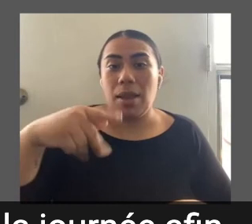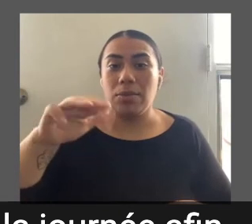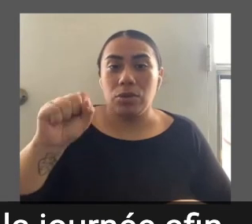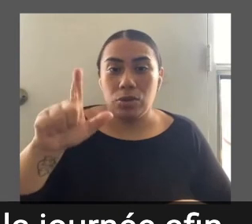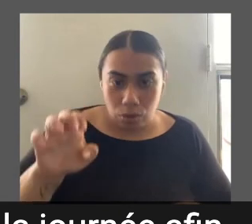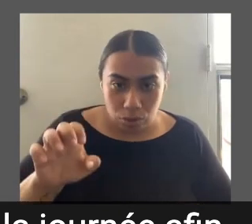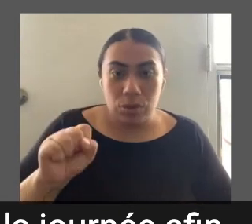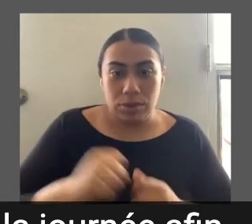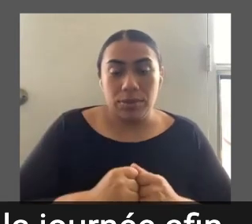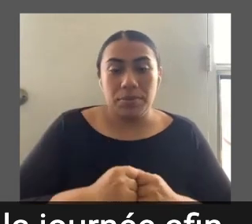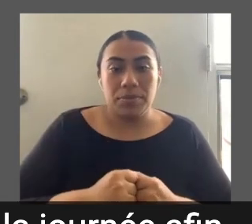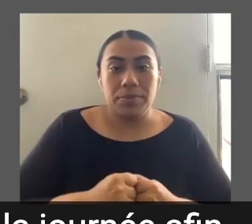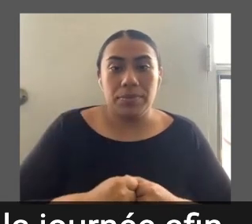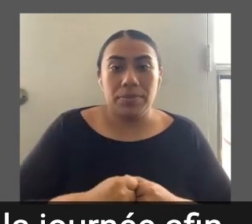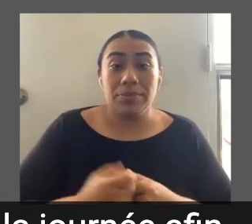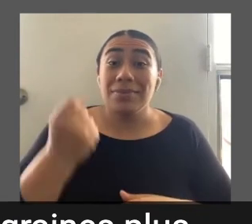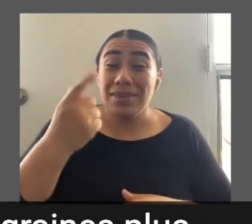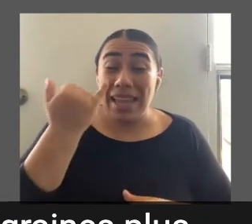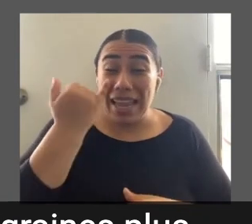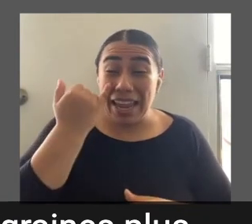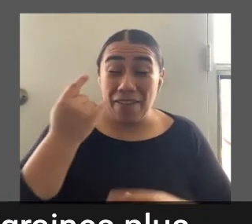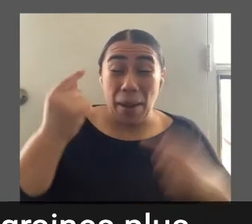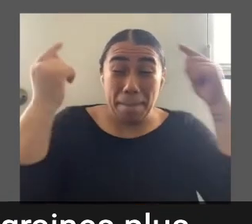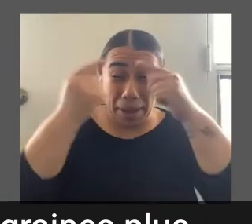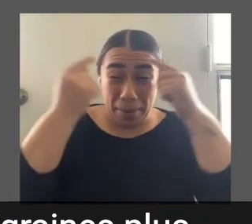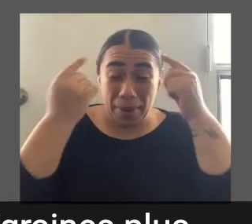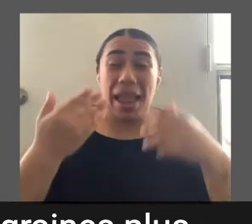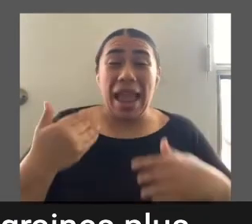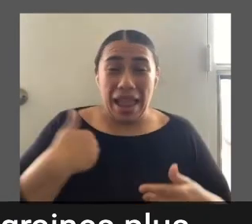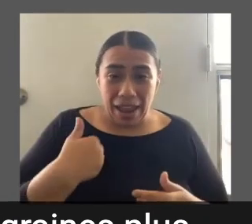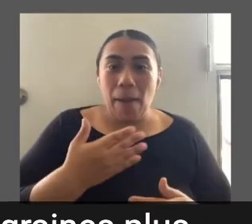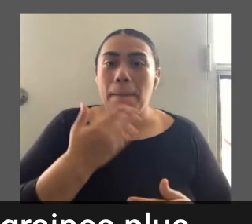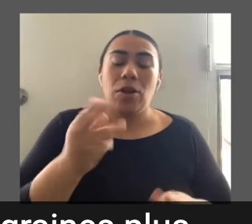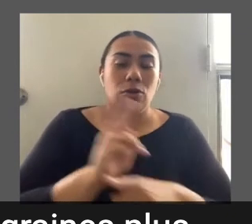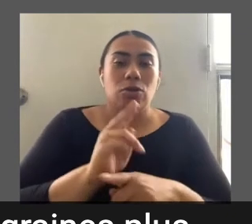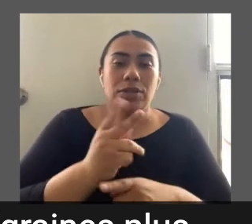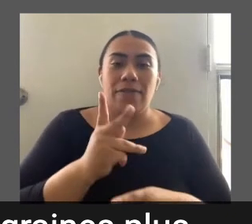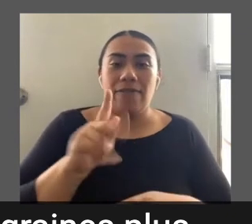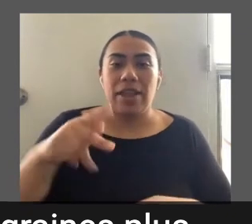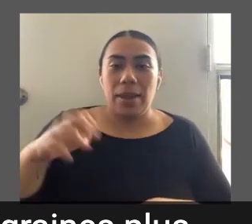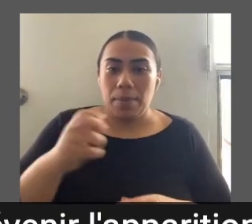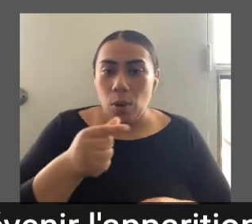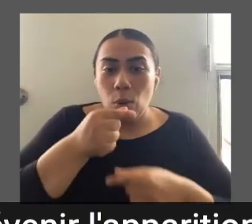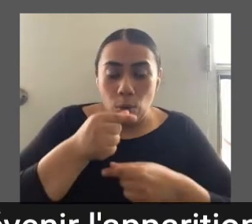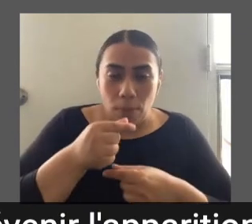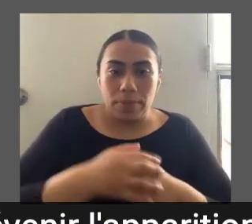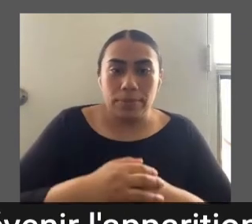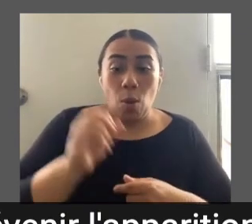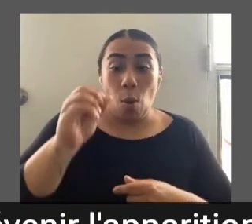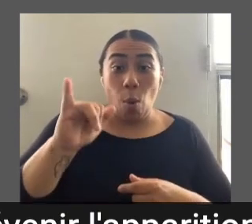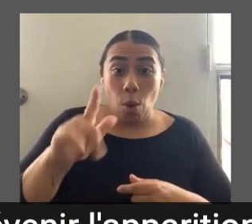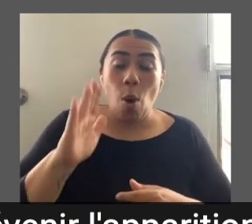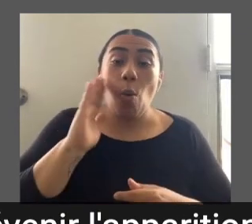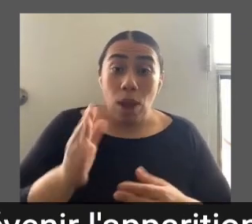that she's not constantly needing to vaporize. Some of our patients experience more frequent migraines and will use cannabis oil